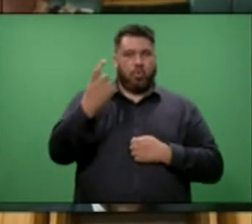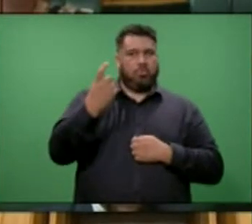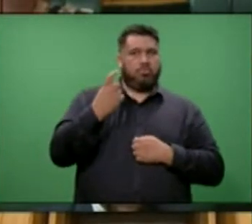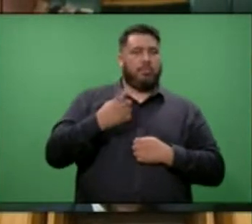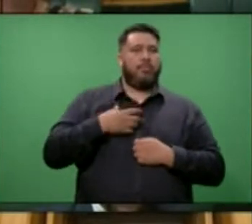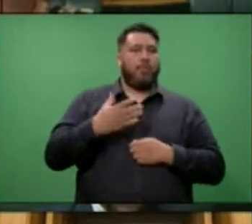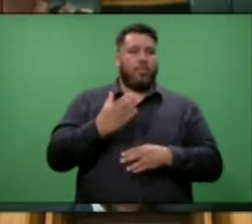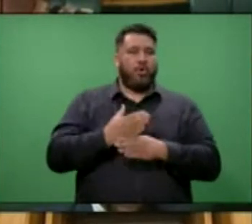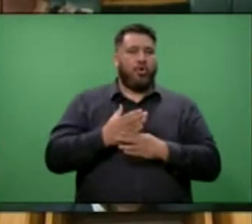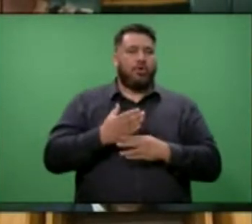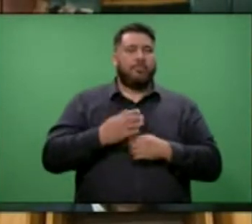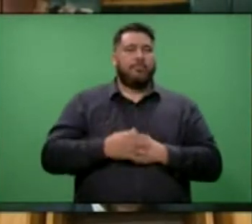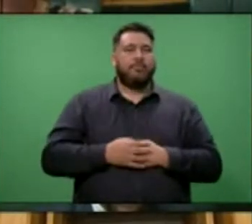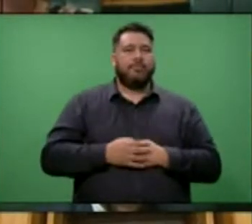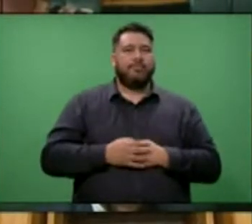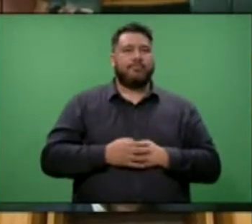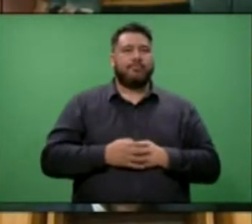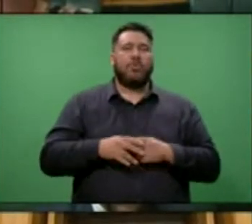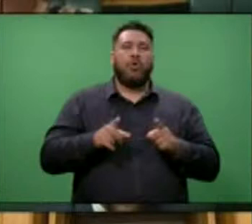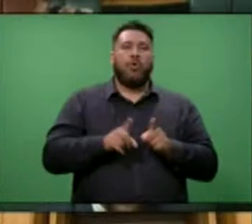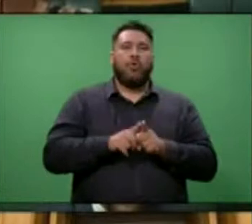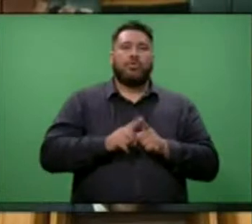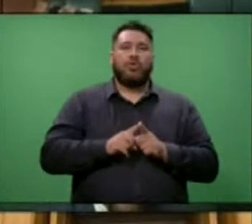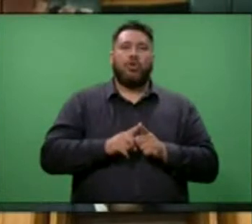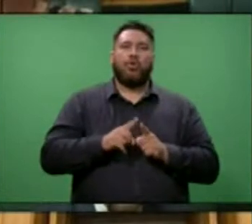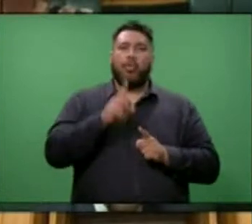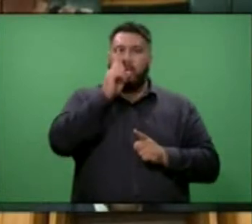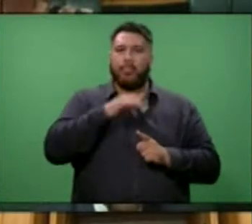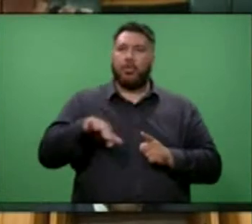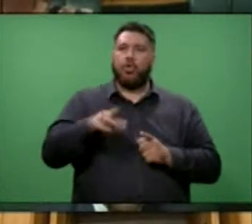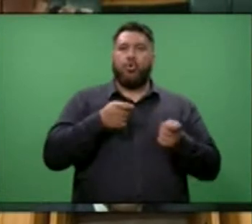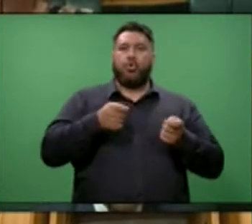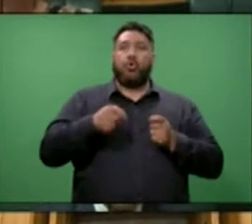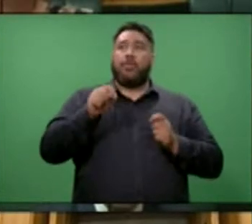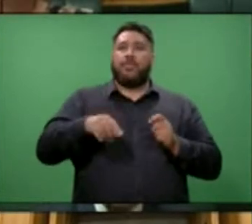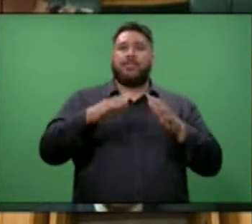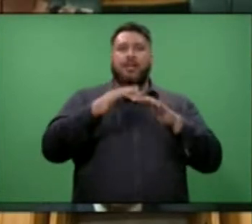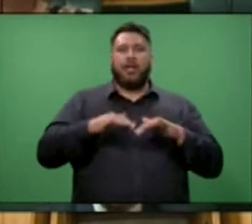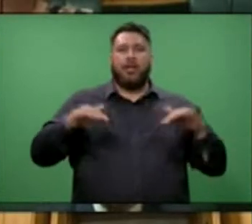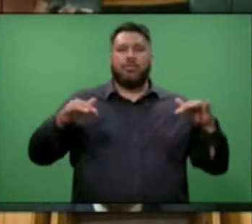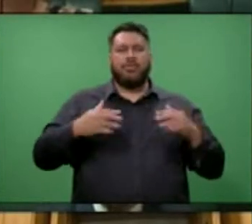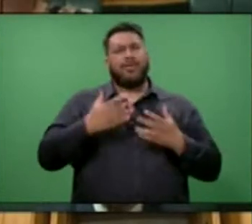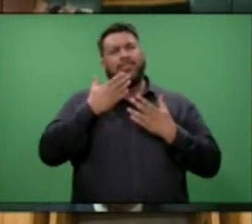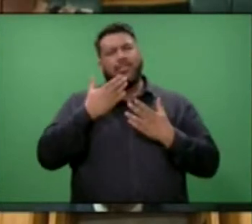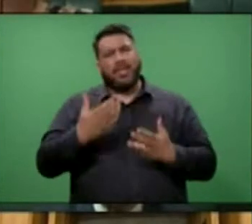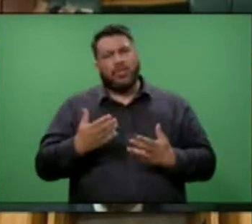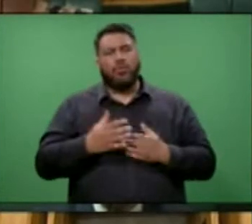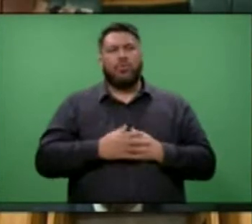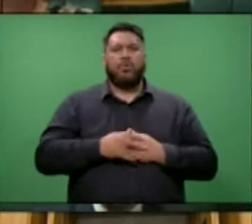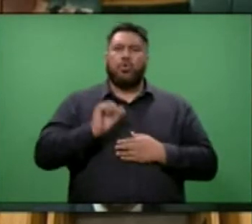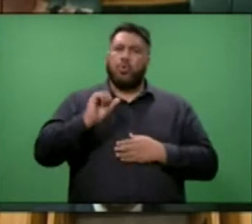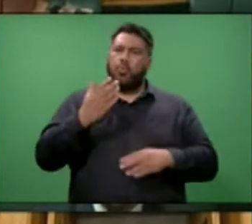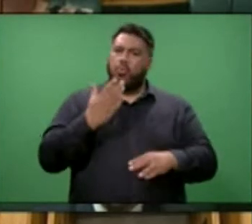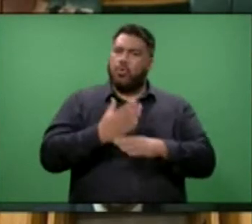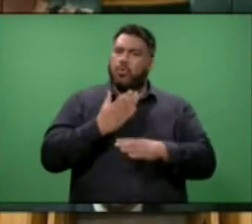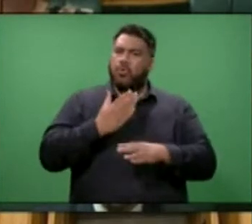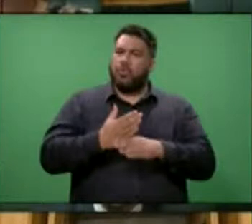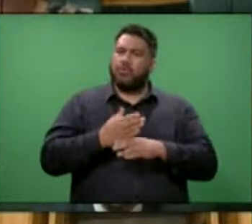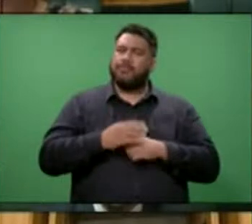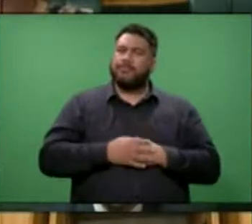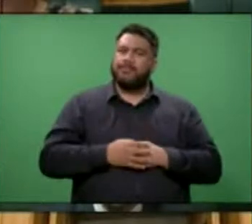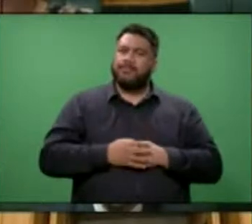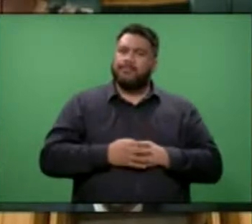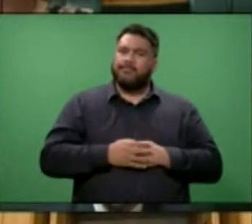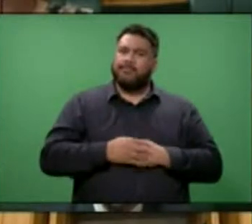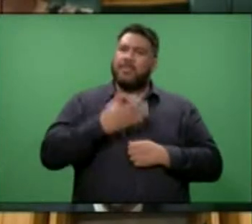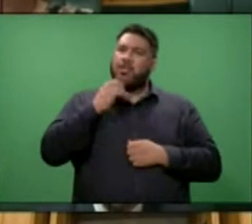whare, tēnā rā koutou mō ngā mahi, ka mahi ngi a koutou I roto I ngā tau e tōru kei mui a tātou.